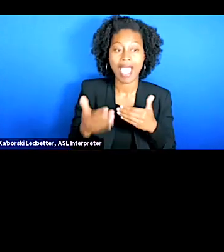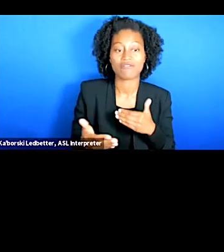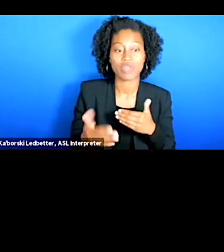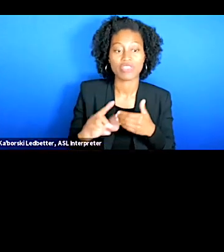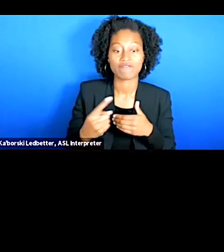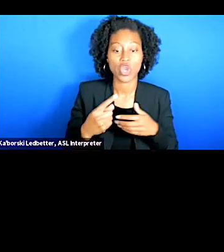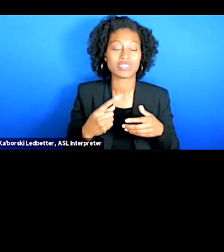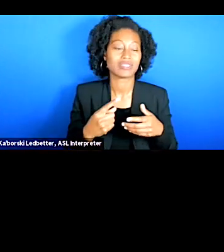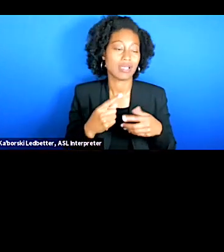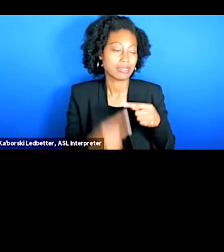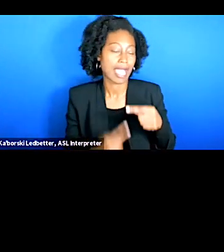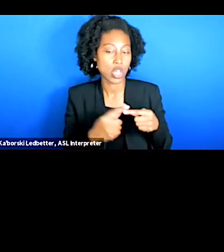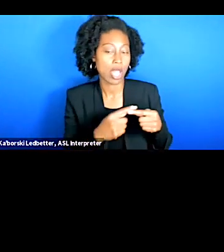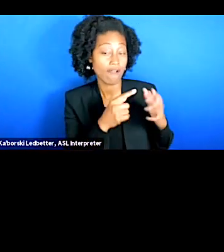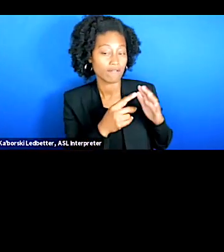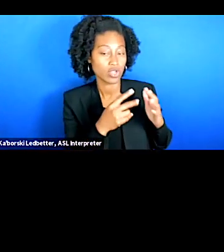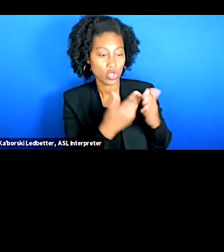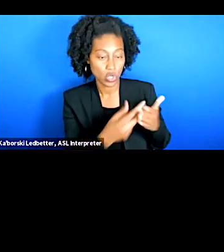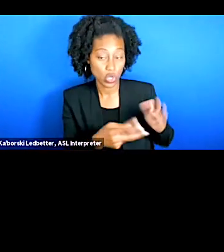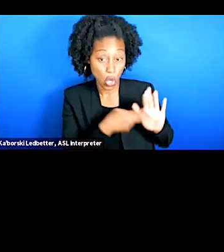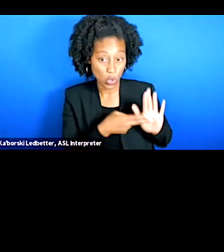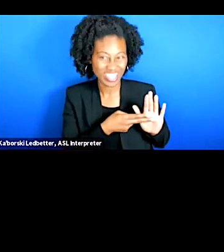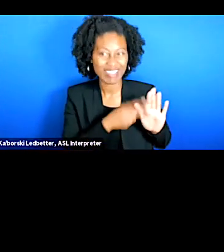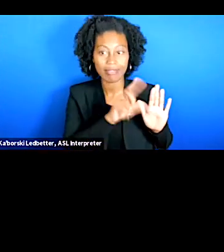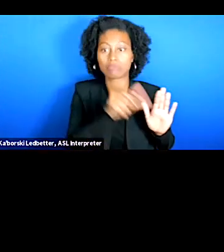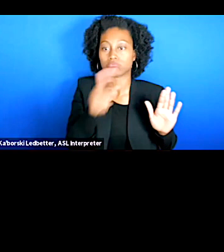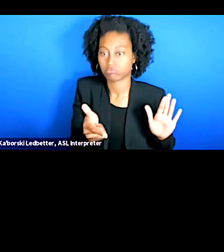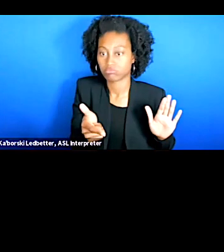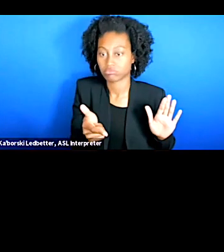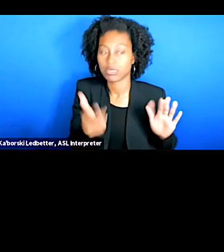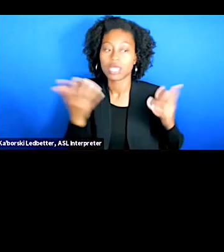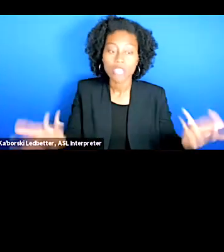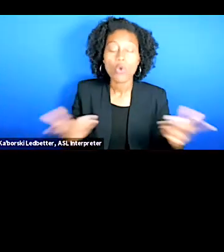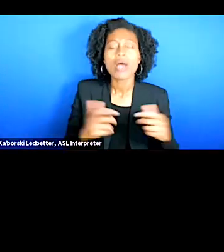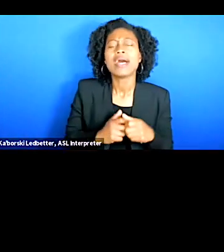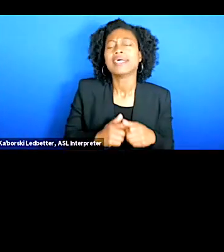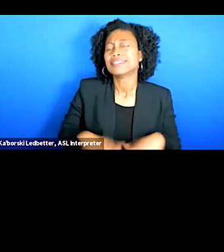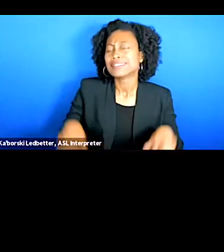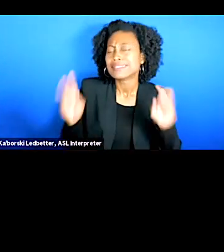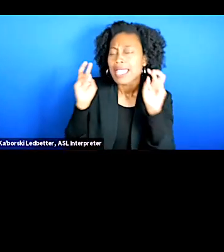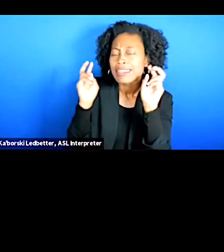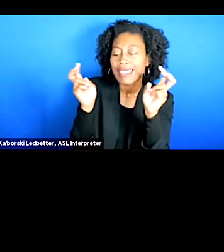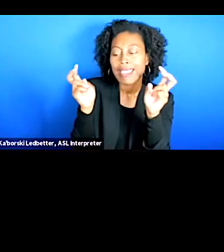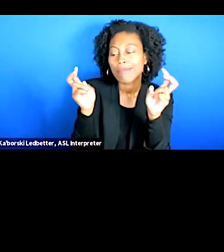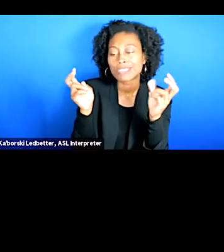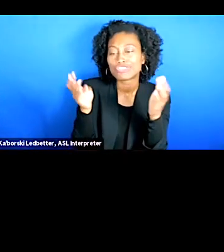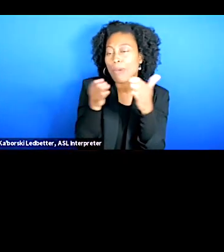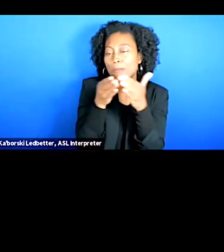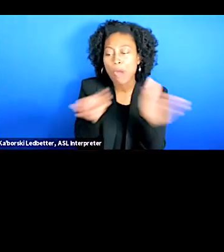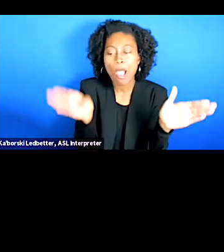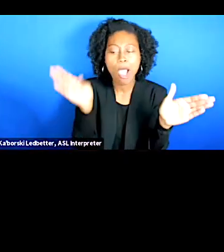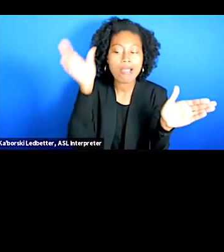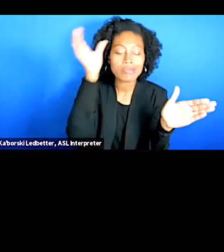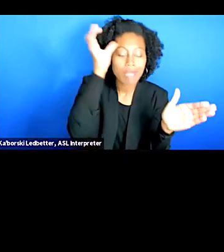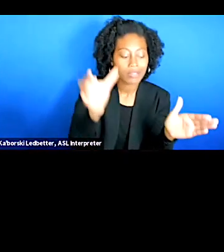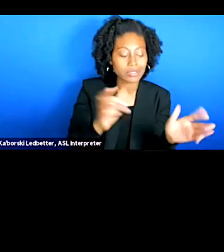A theme is a name given to a broad, overarching concept that answers the synthesis question. A common way